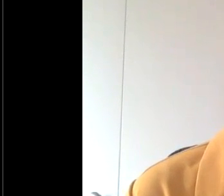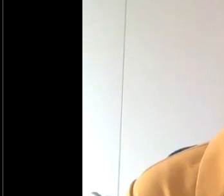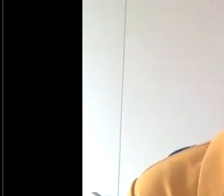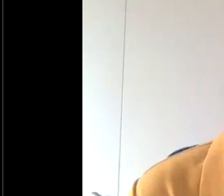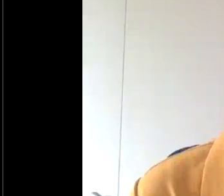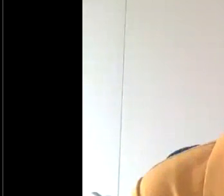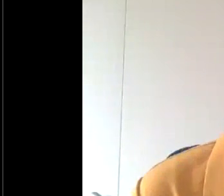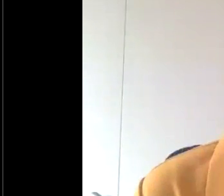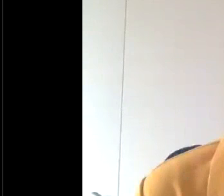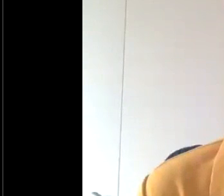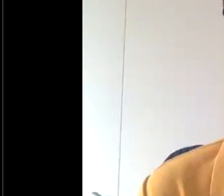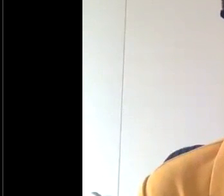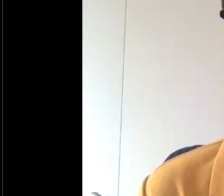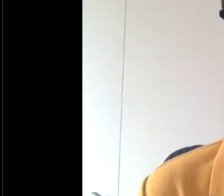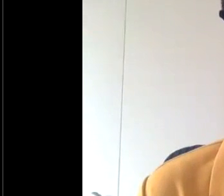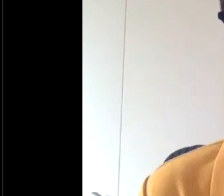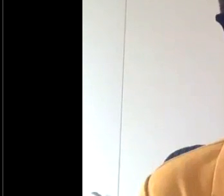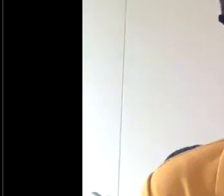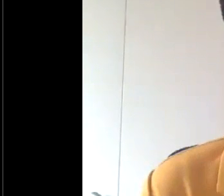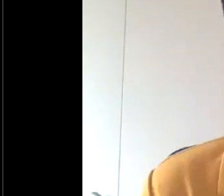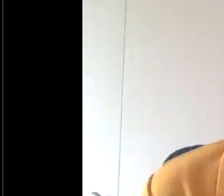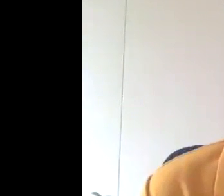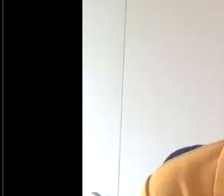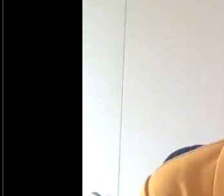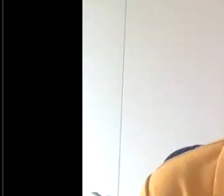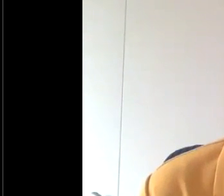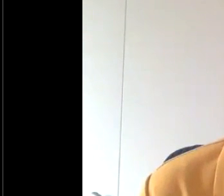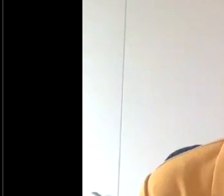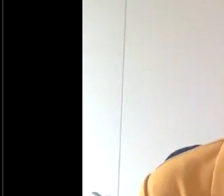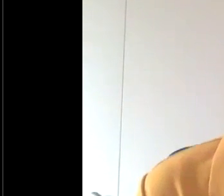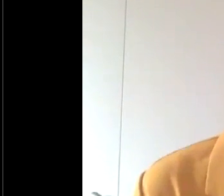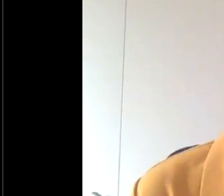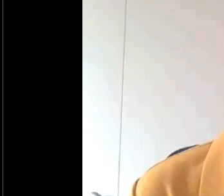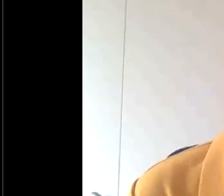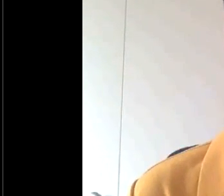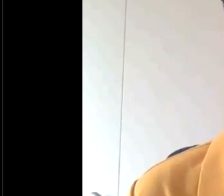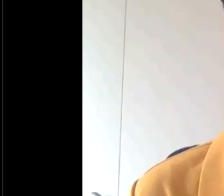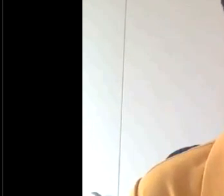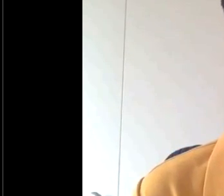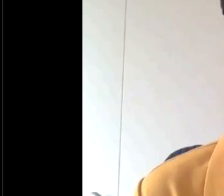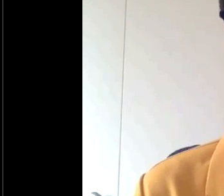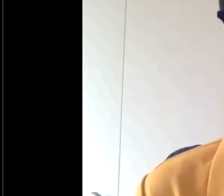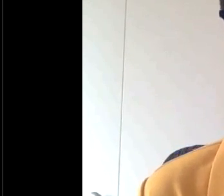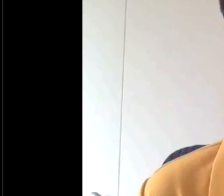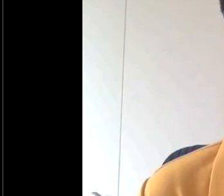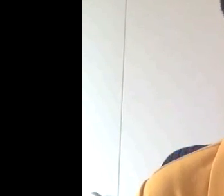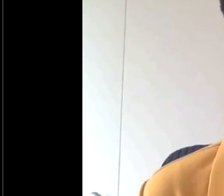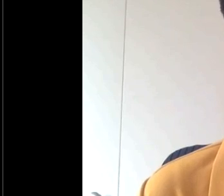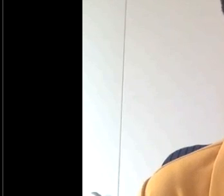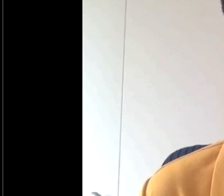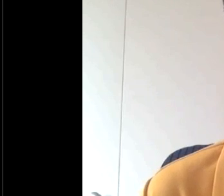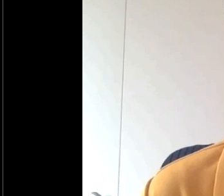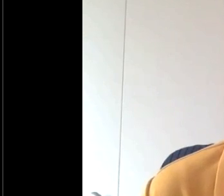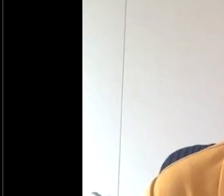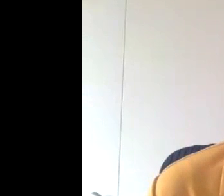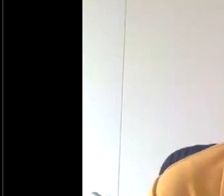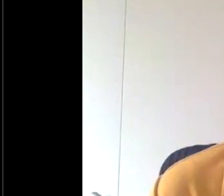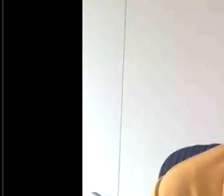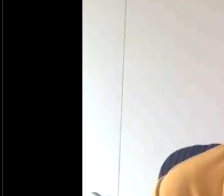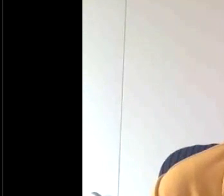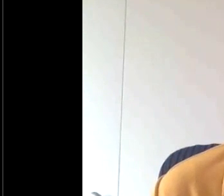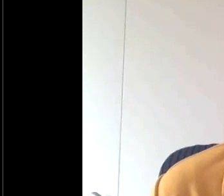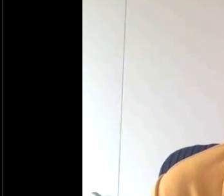power to make structural changes, I think is one route to go, just to kind of reiterate what was already